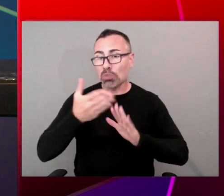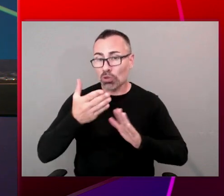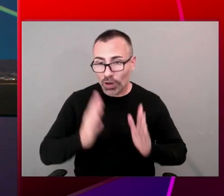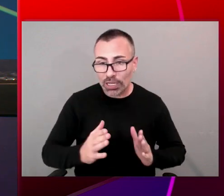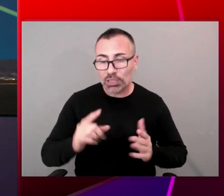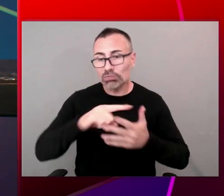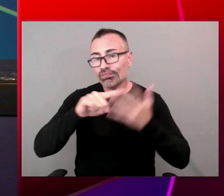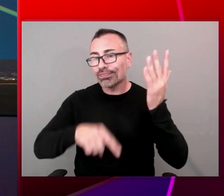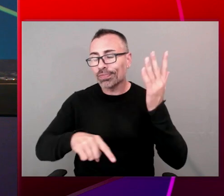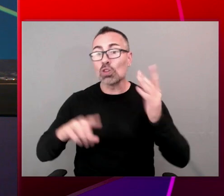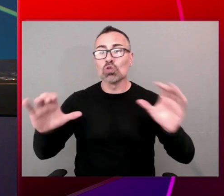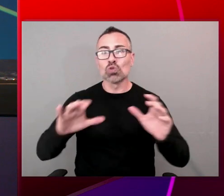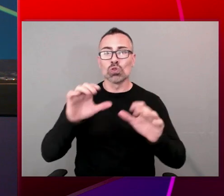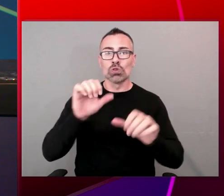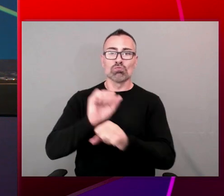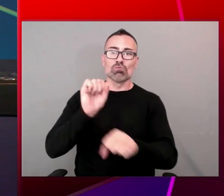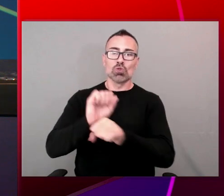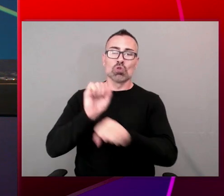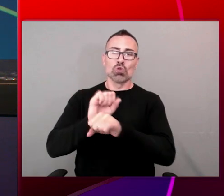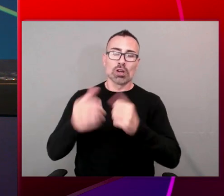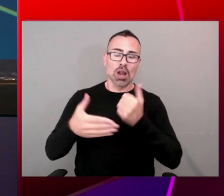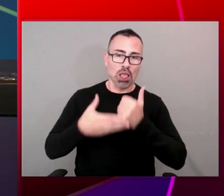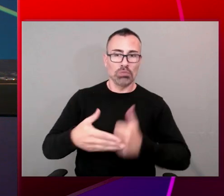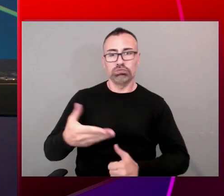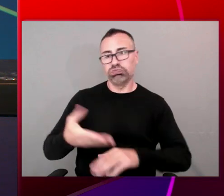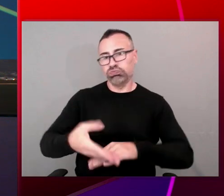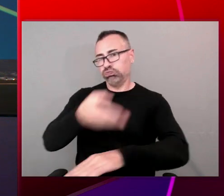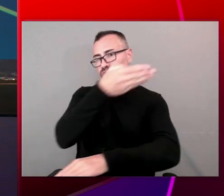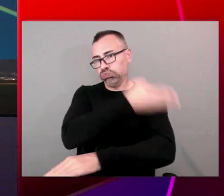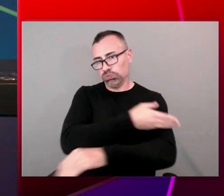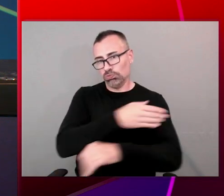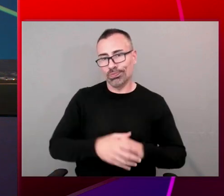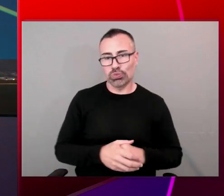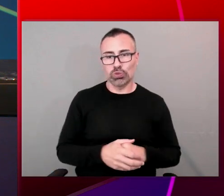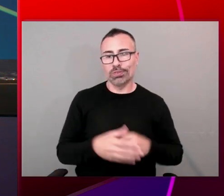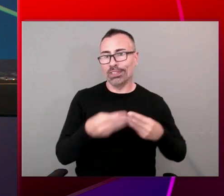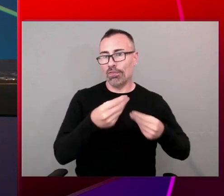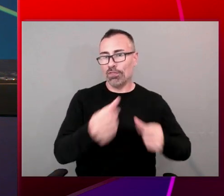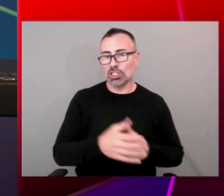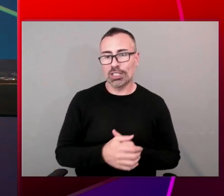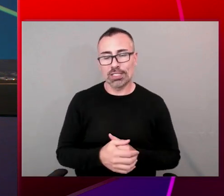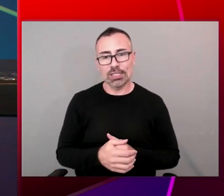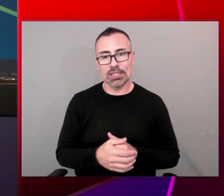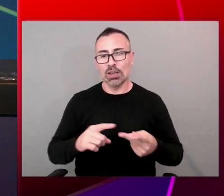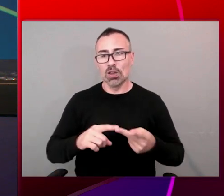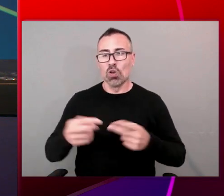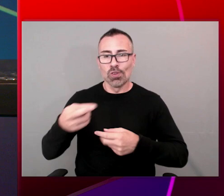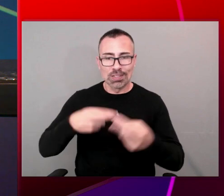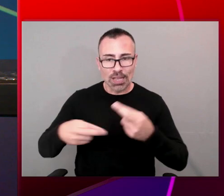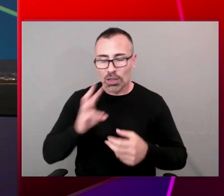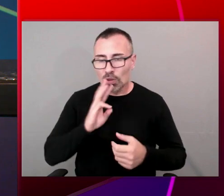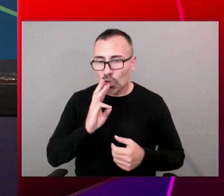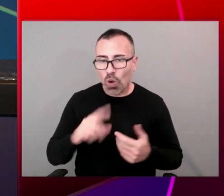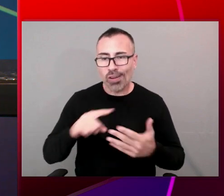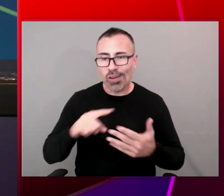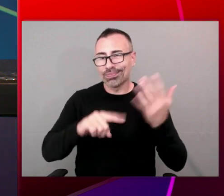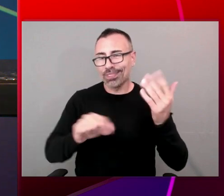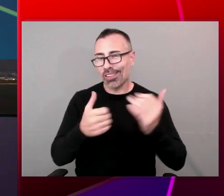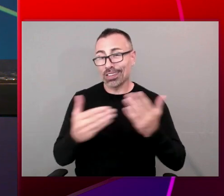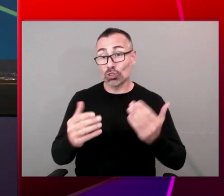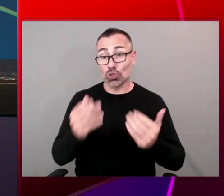improve efficiency, making those connections to recycled water, and you can see some of the really great people that are helping contribute to this goal